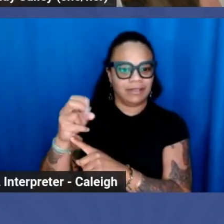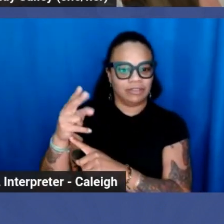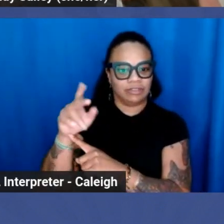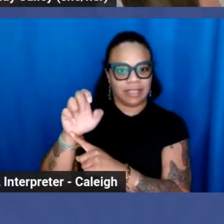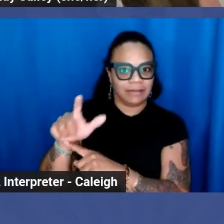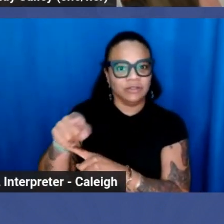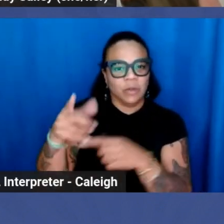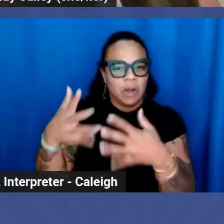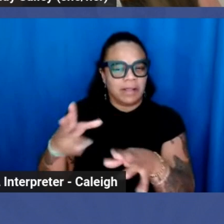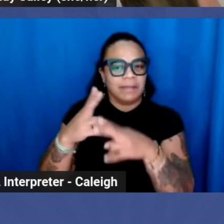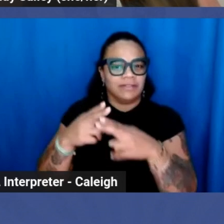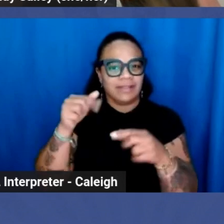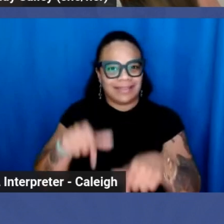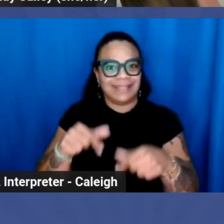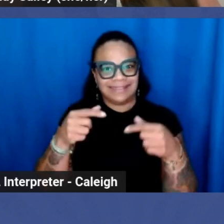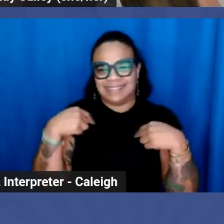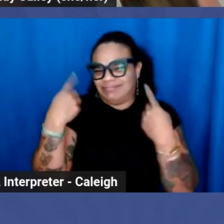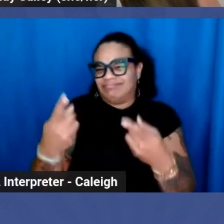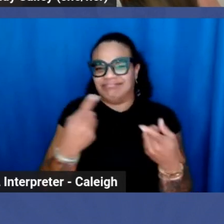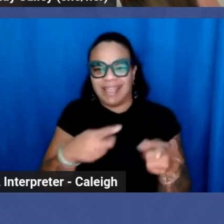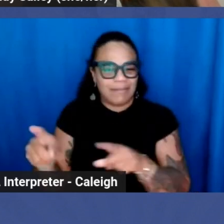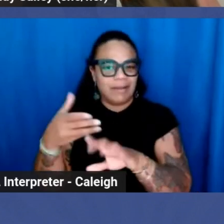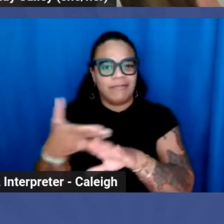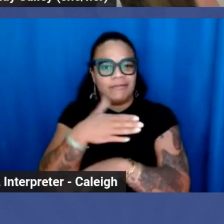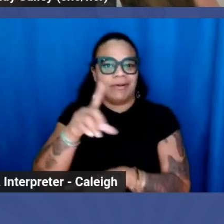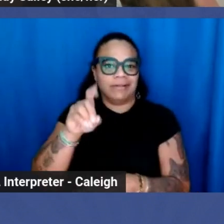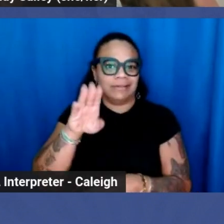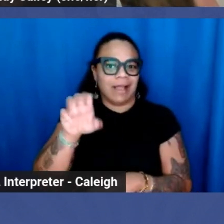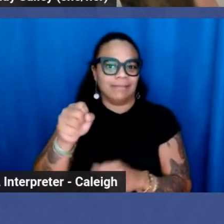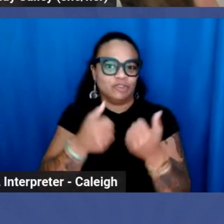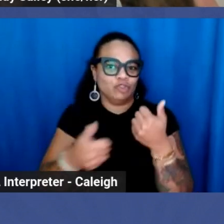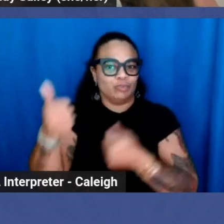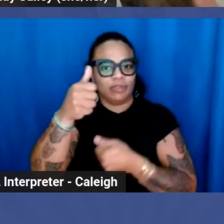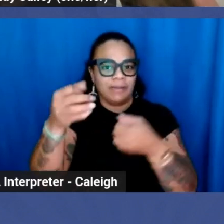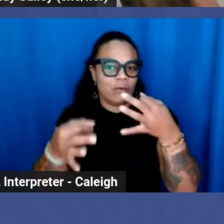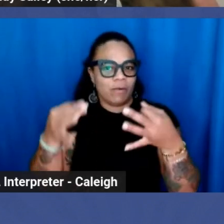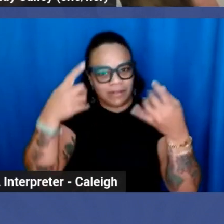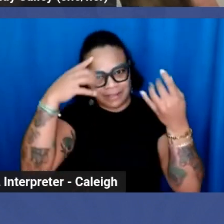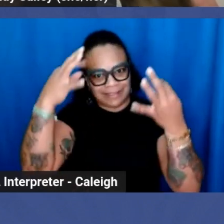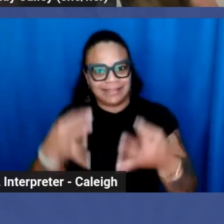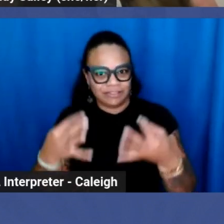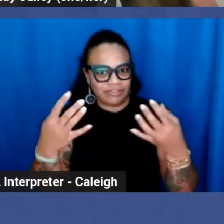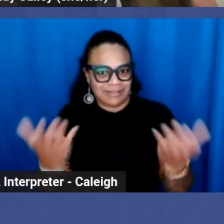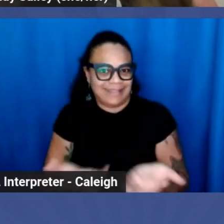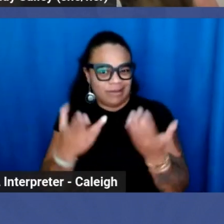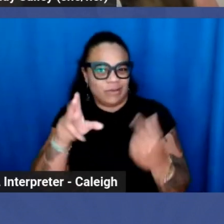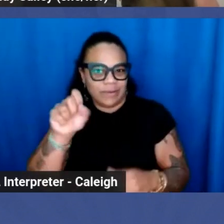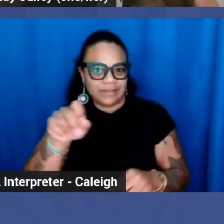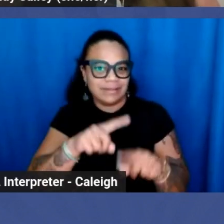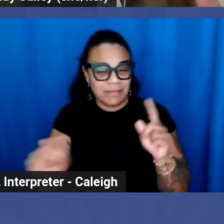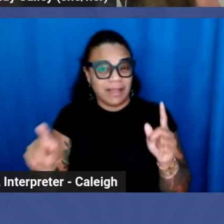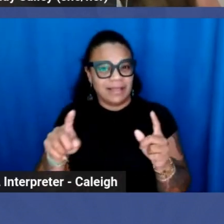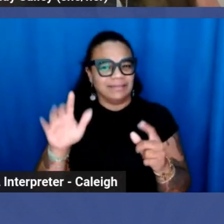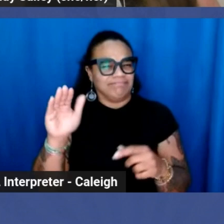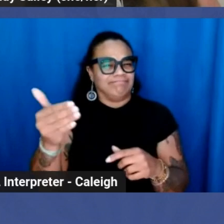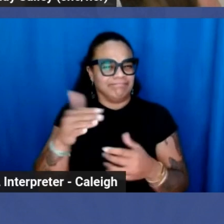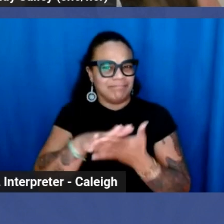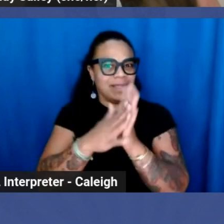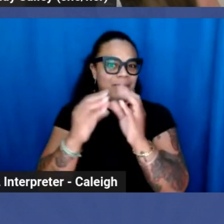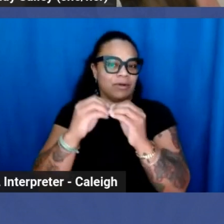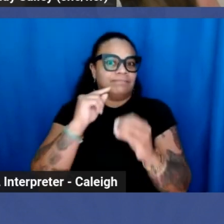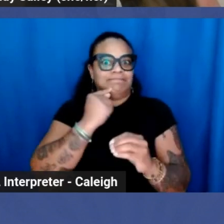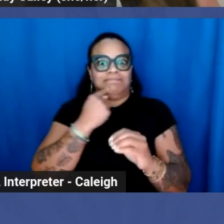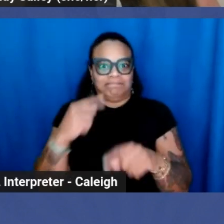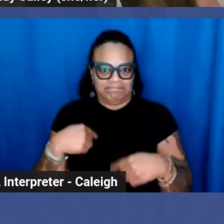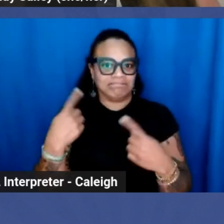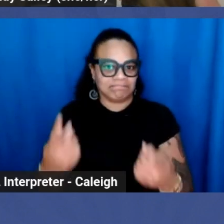Dobbs Supreme Court decision here in the U.S., but I think has ramped up probably since then. And so, Martha, I just